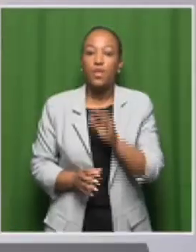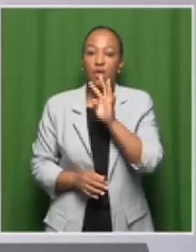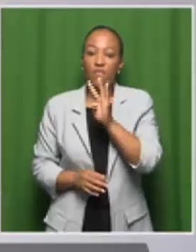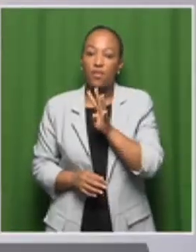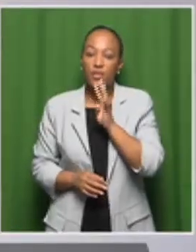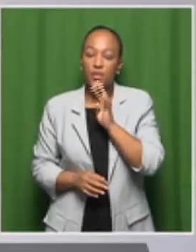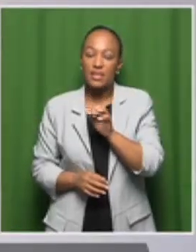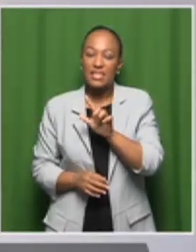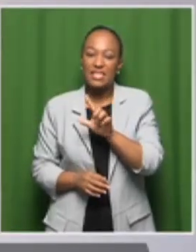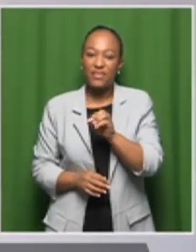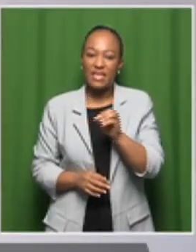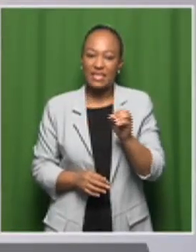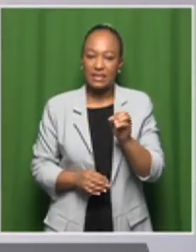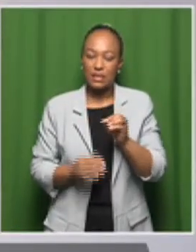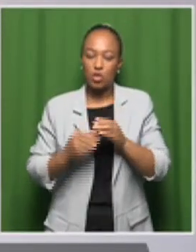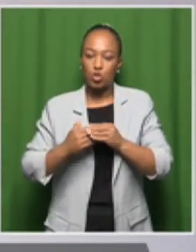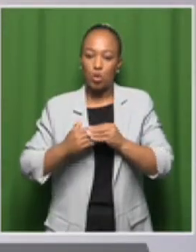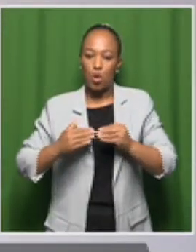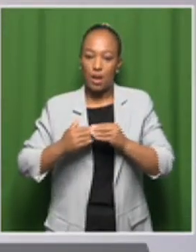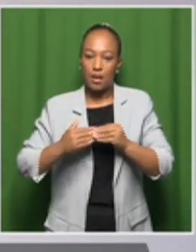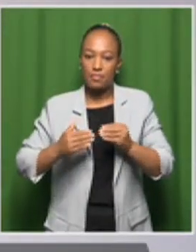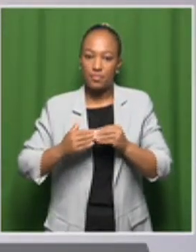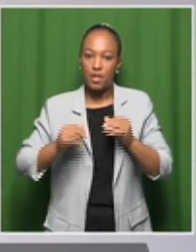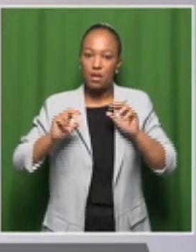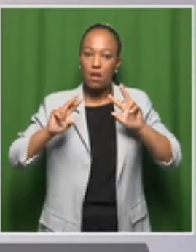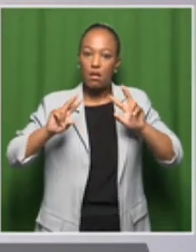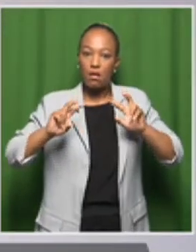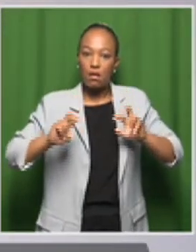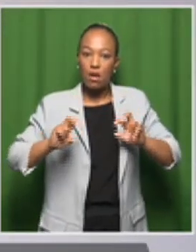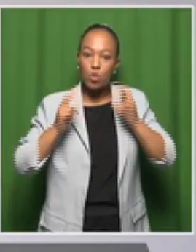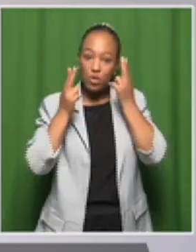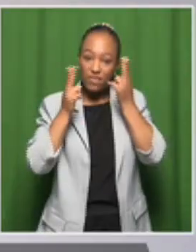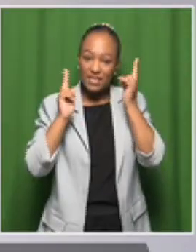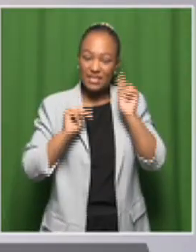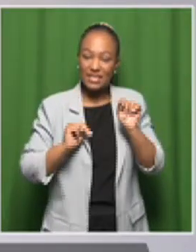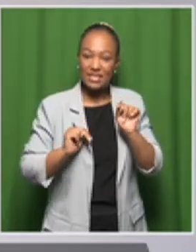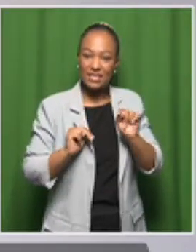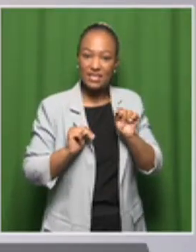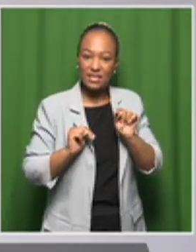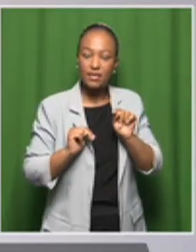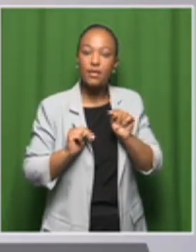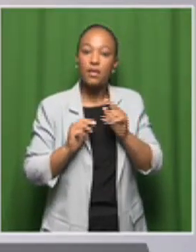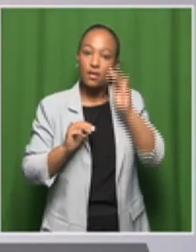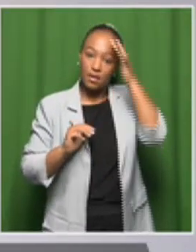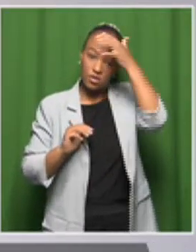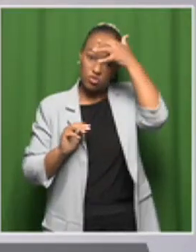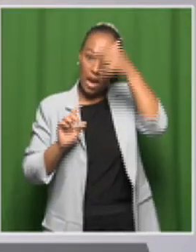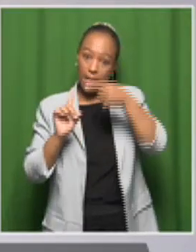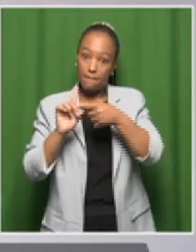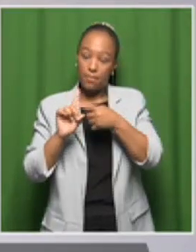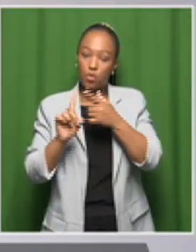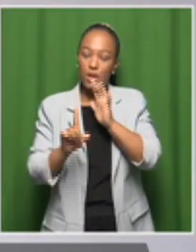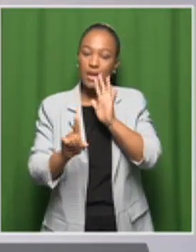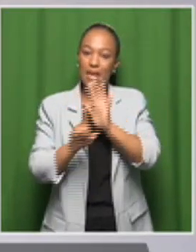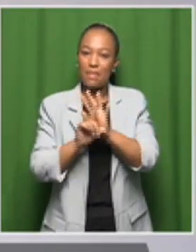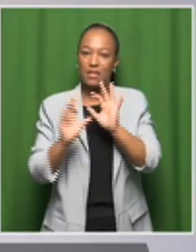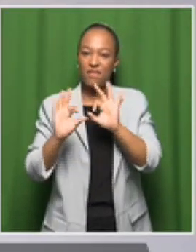$4,700. And according to a study by Yale University, Trump import taxes will cost American family about